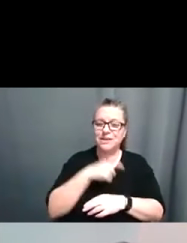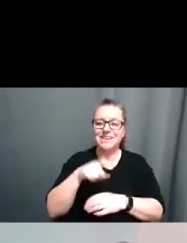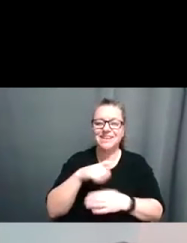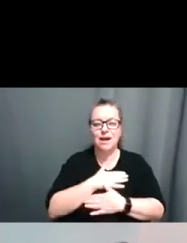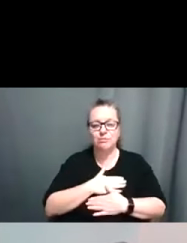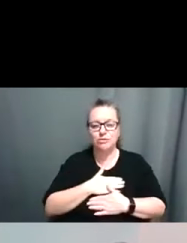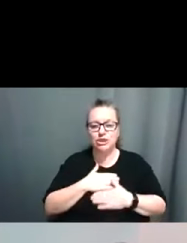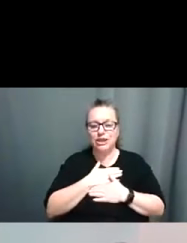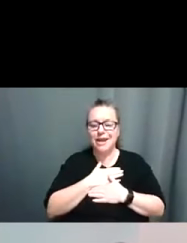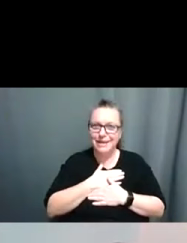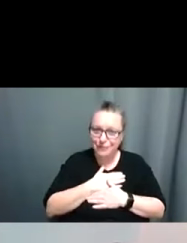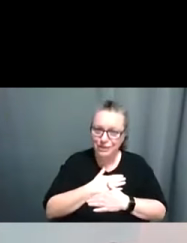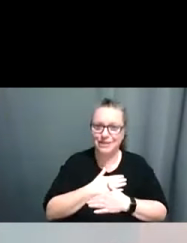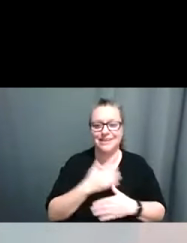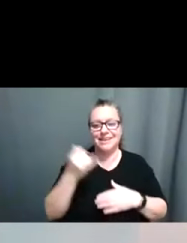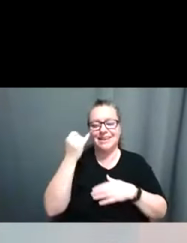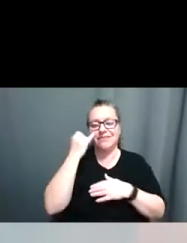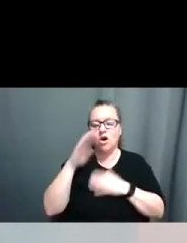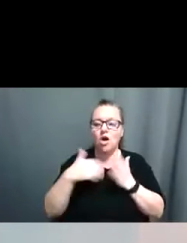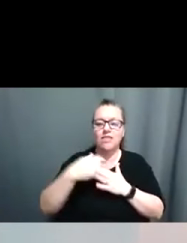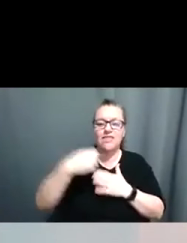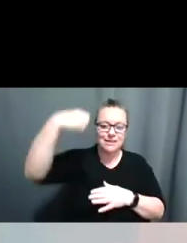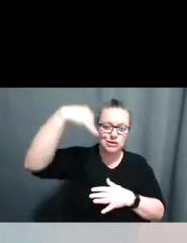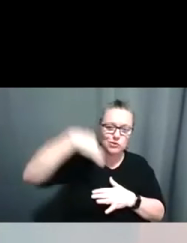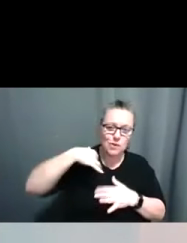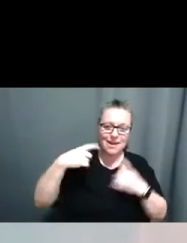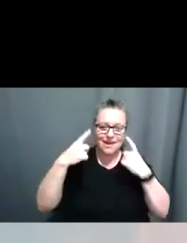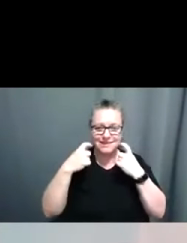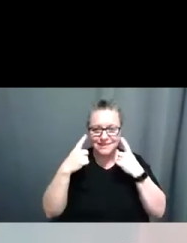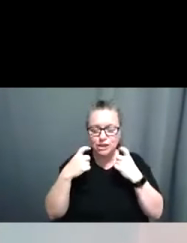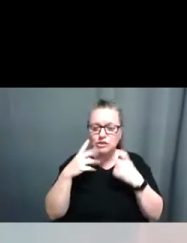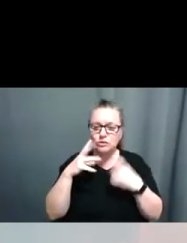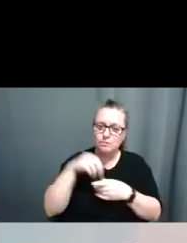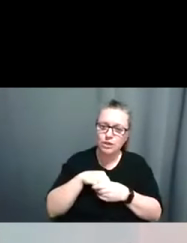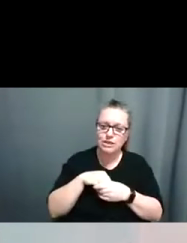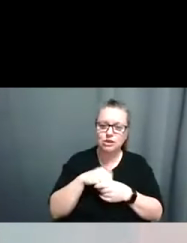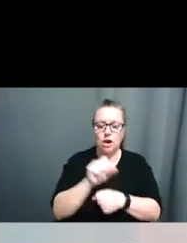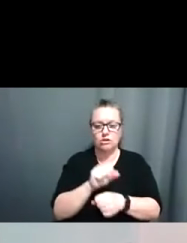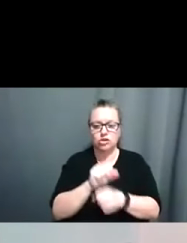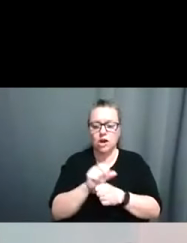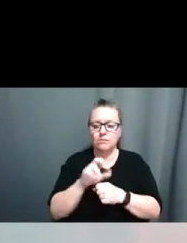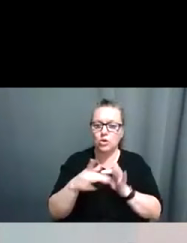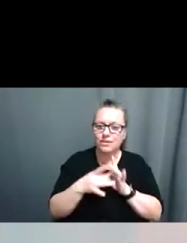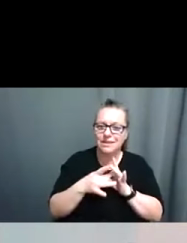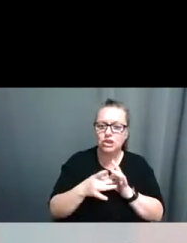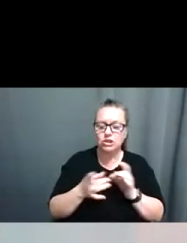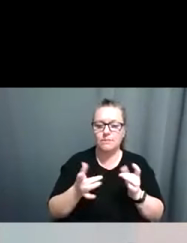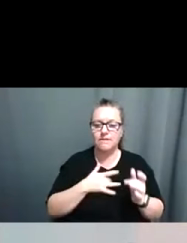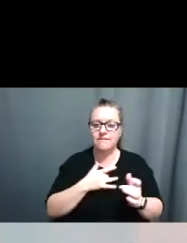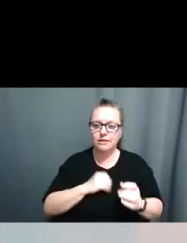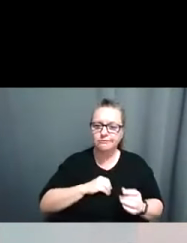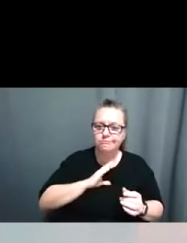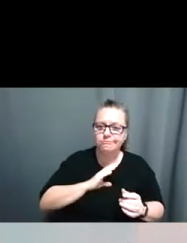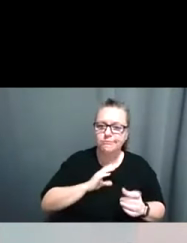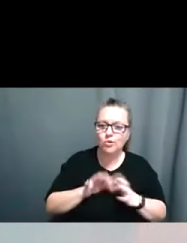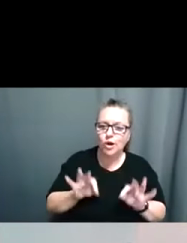appreciation, by golly, if all the sweat and tears we put into our jobs and our relationships are going to feel worthwhile. As Amy likes